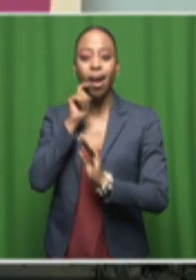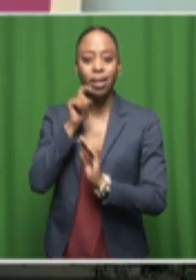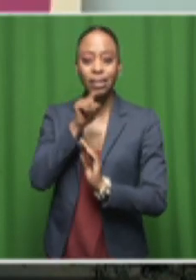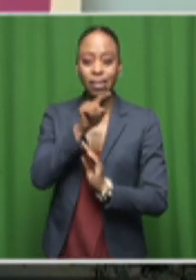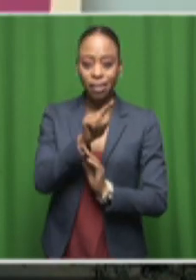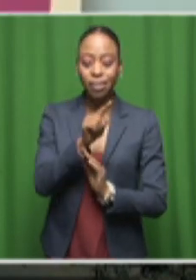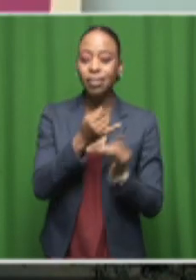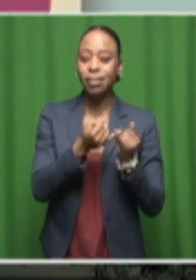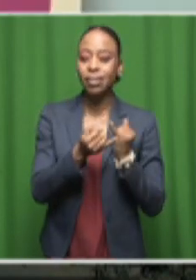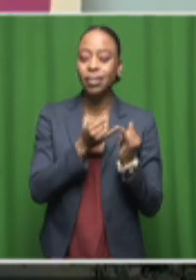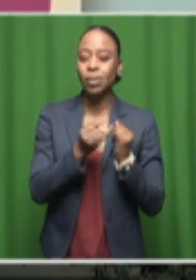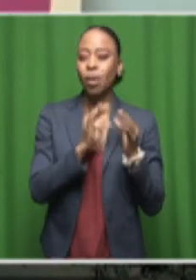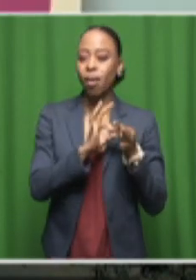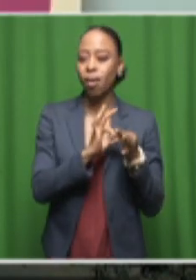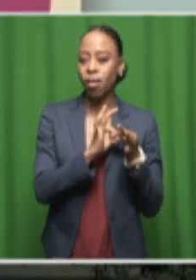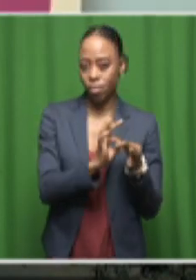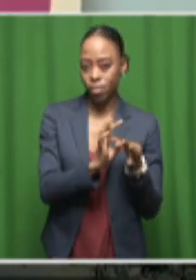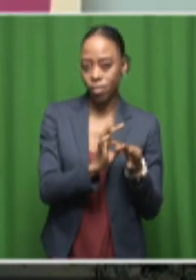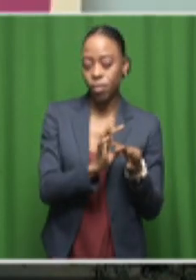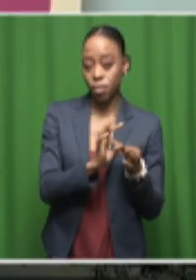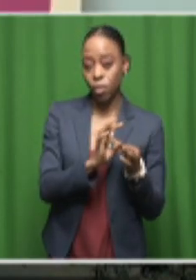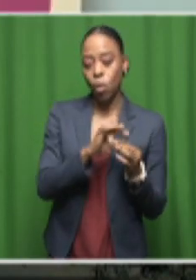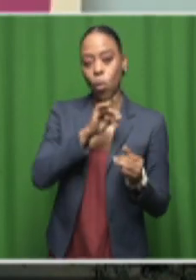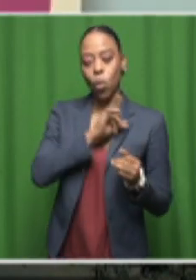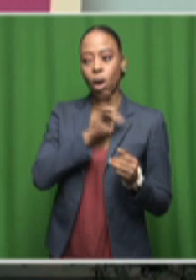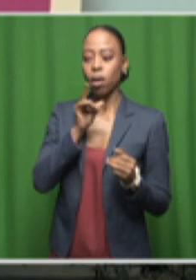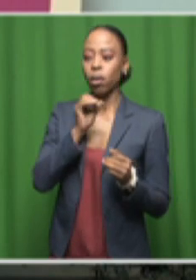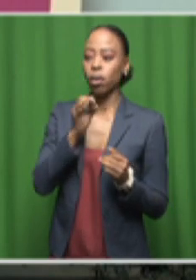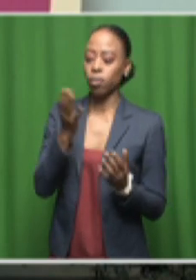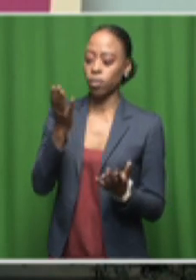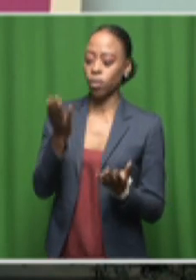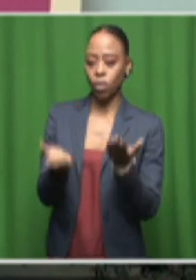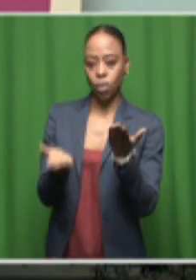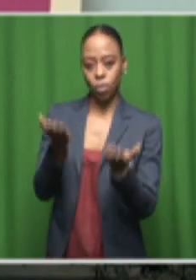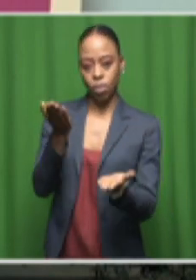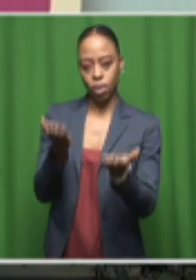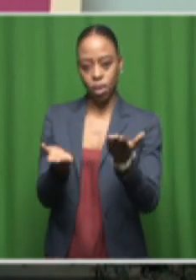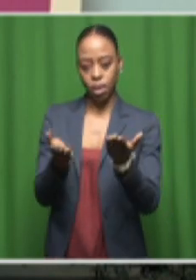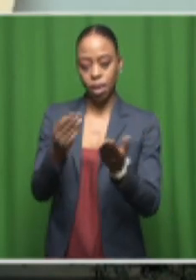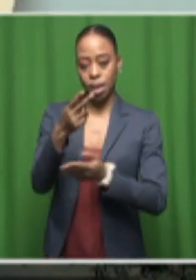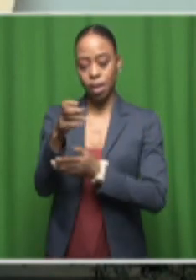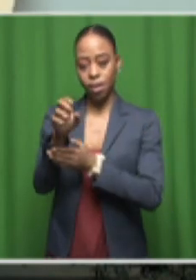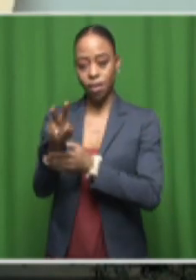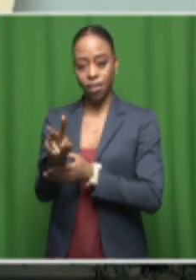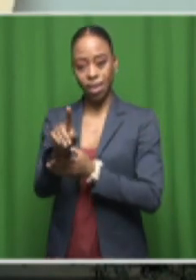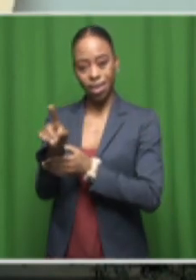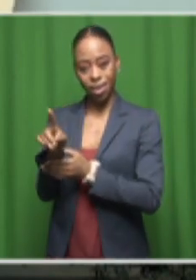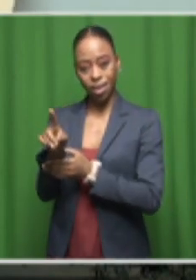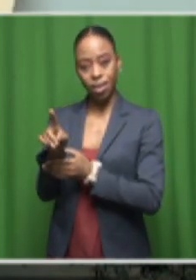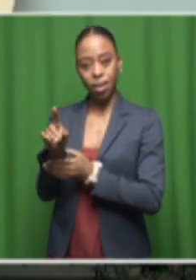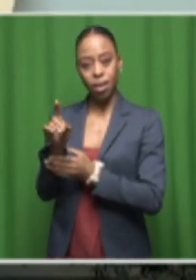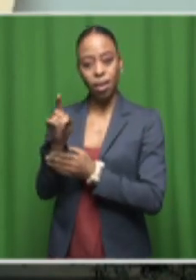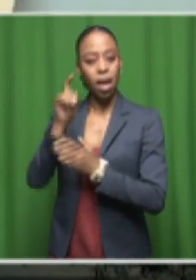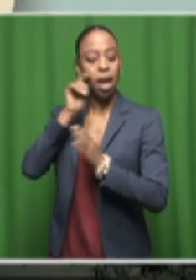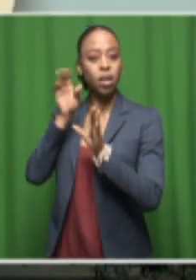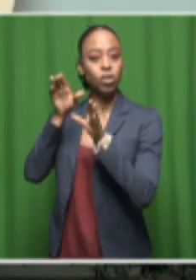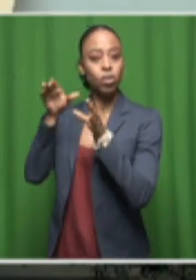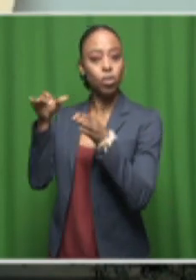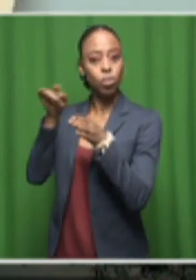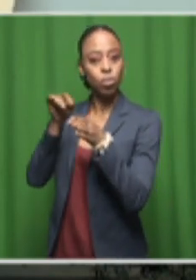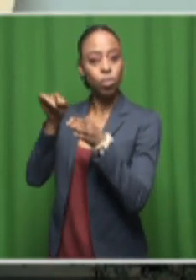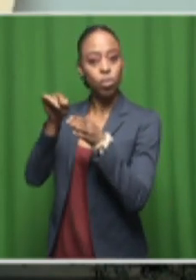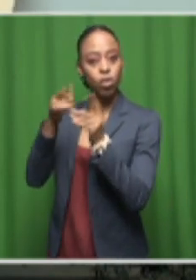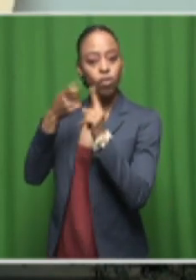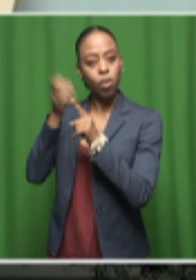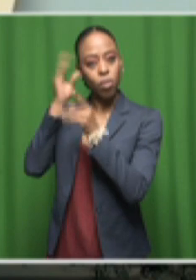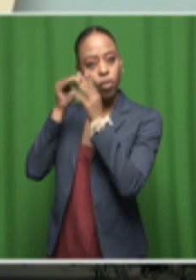sexual relationships, where also if you look at the HIV prevalence according to the age groups from the